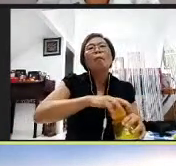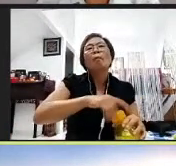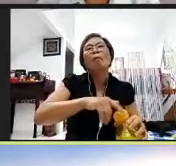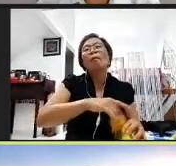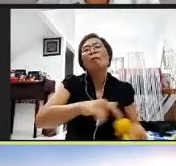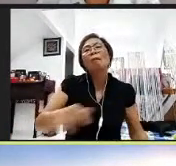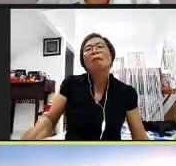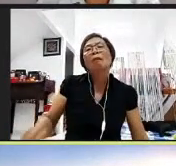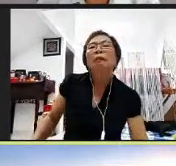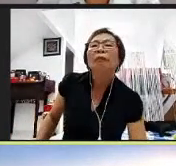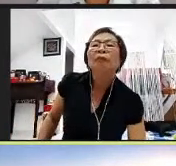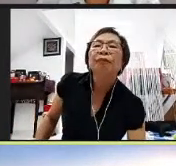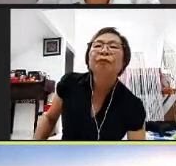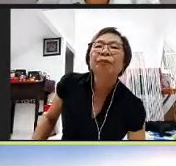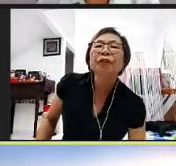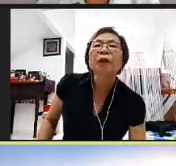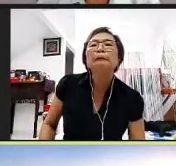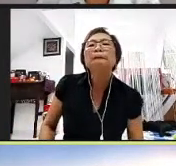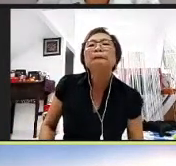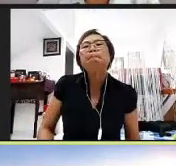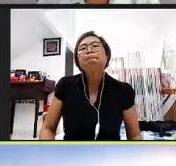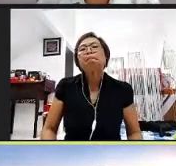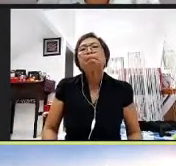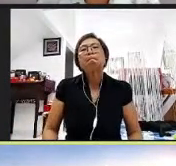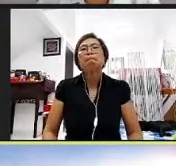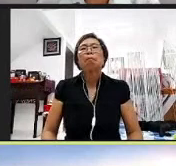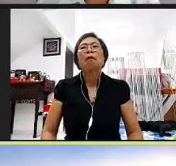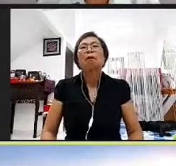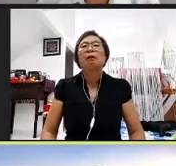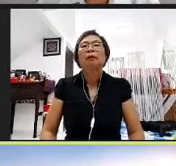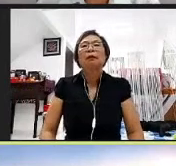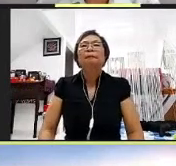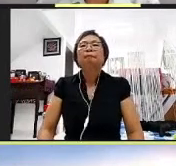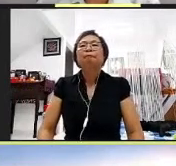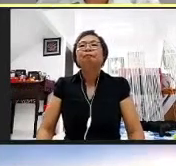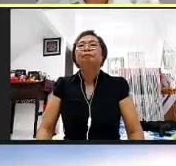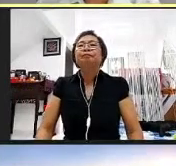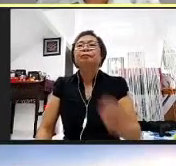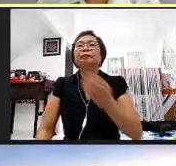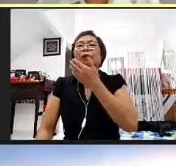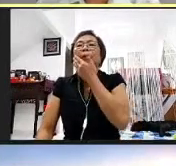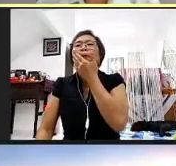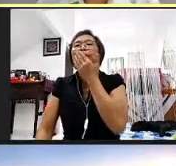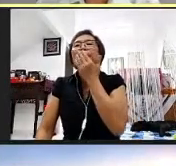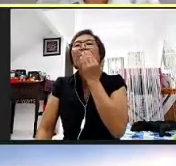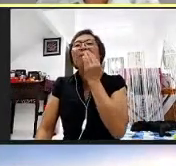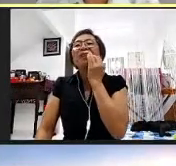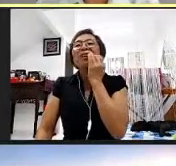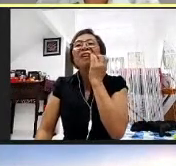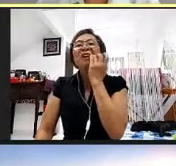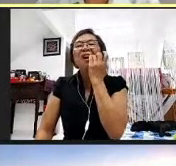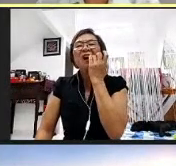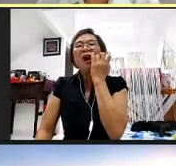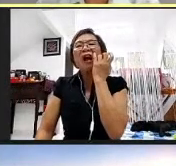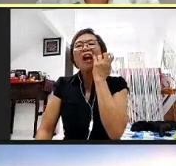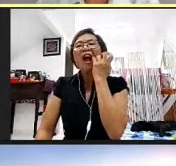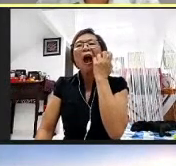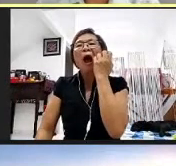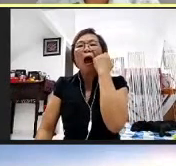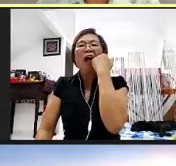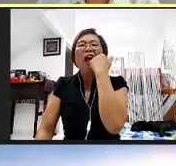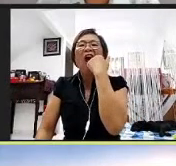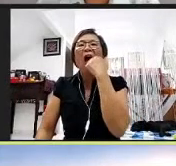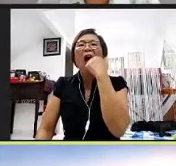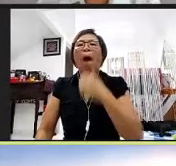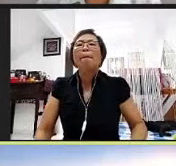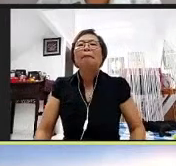I'm actually unable to see the chat. A lot of one, Dr. Gun. I'm seeing the chat now. A lot of